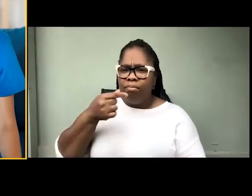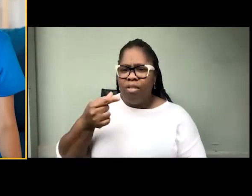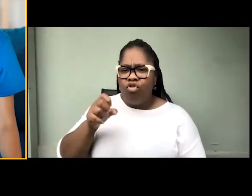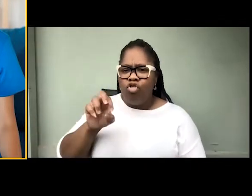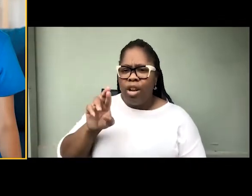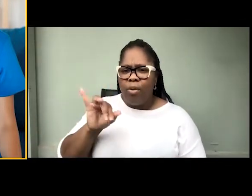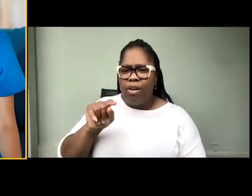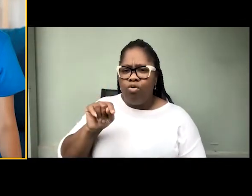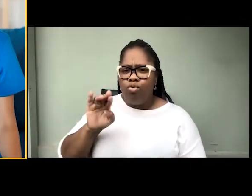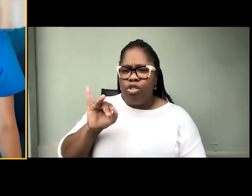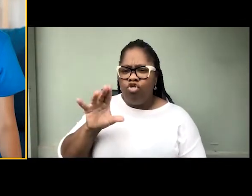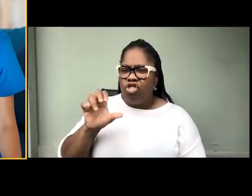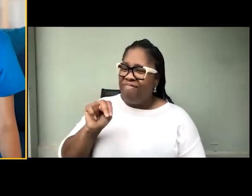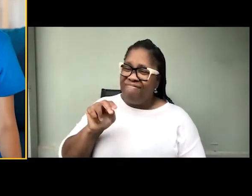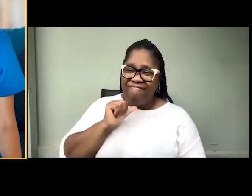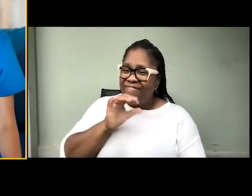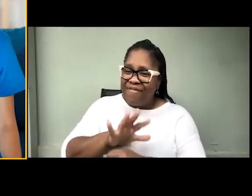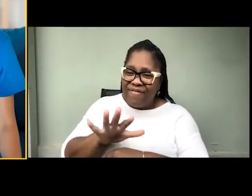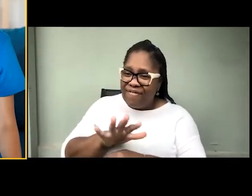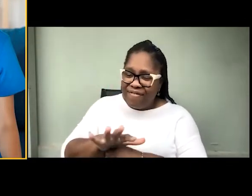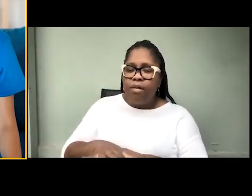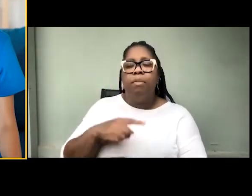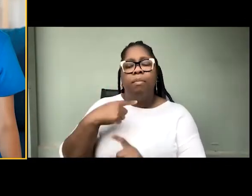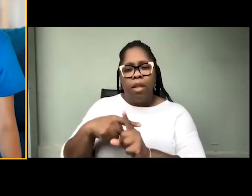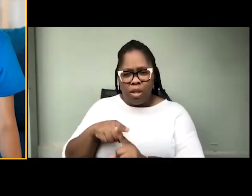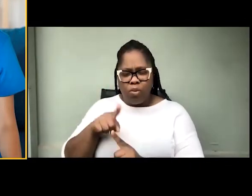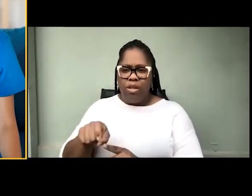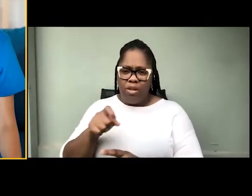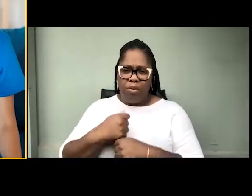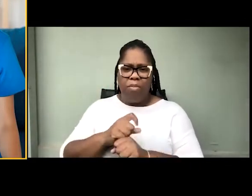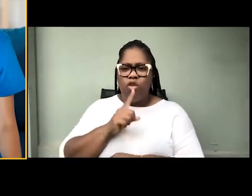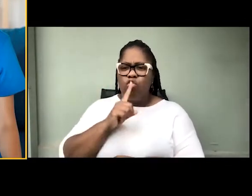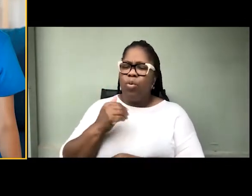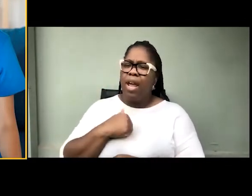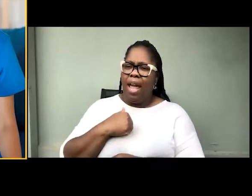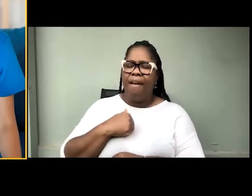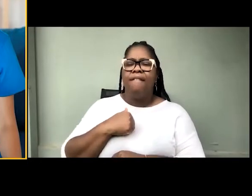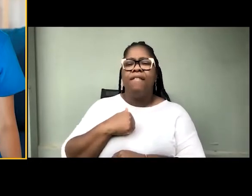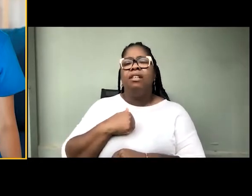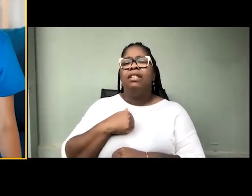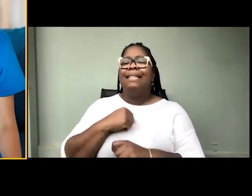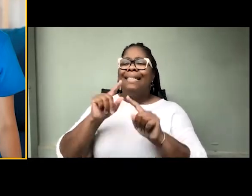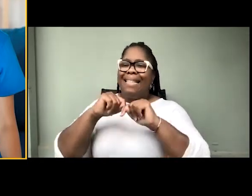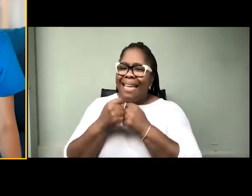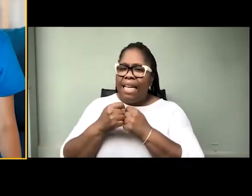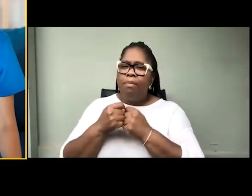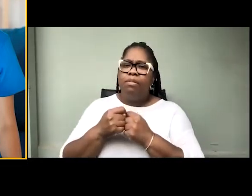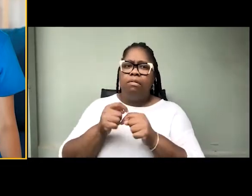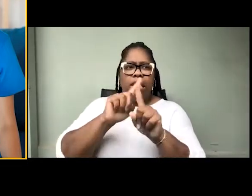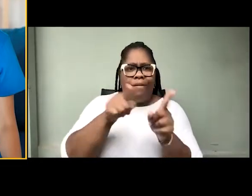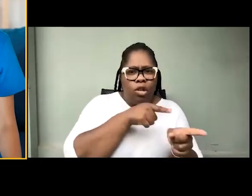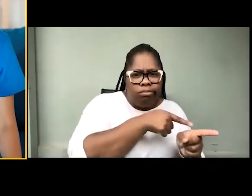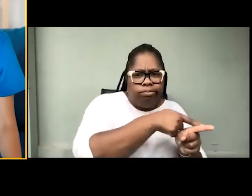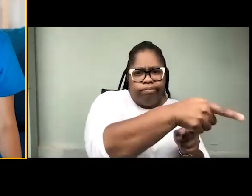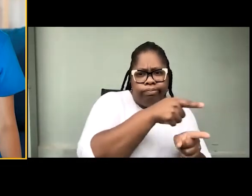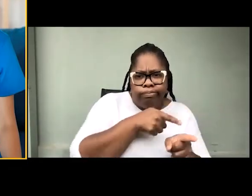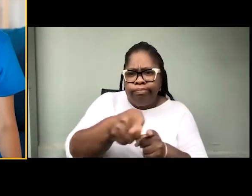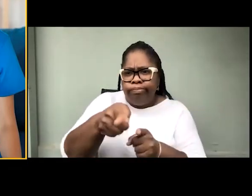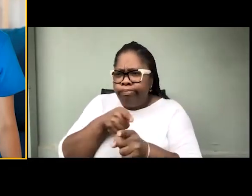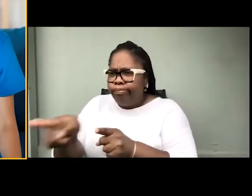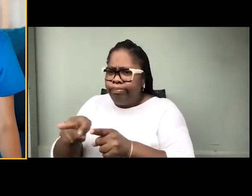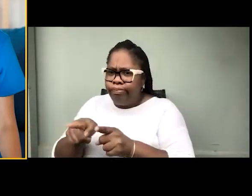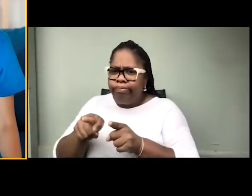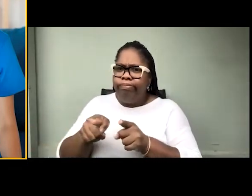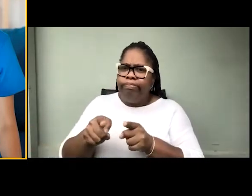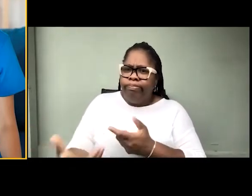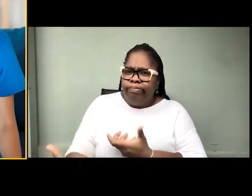we also, not just that, want to be sure that we have these multidisciplinary teams to provide that sort of whole